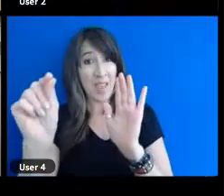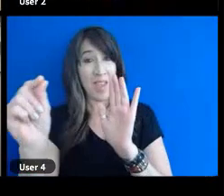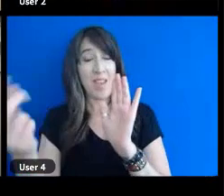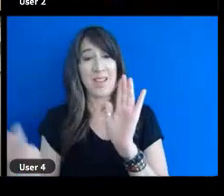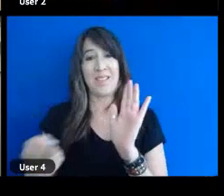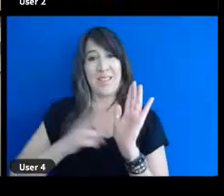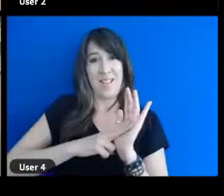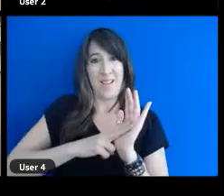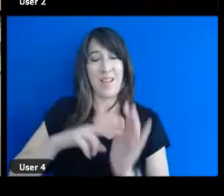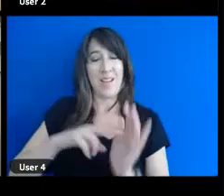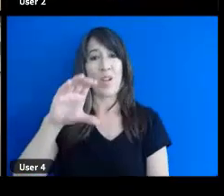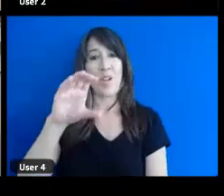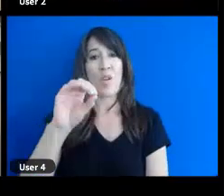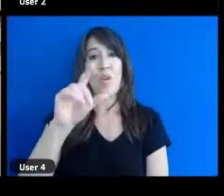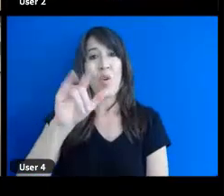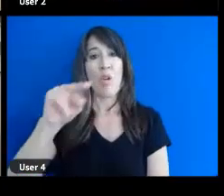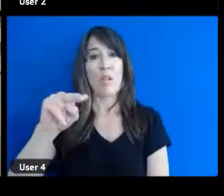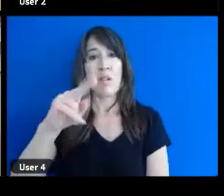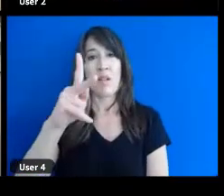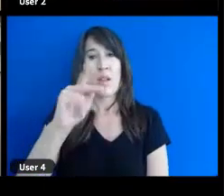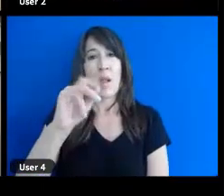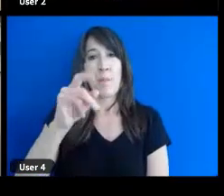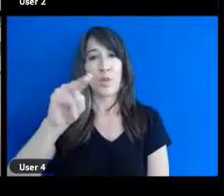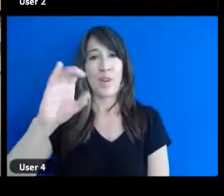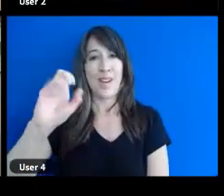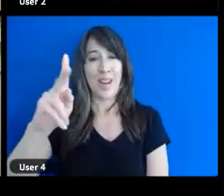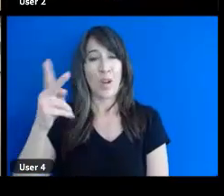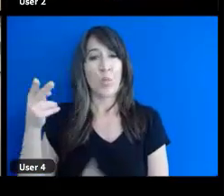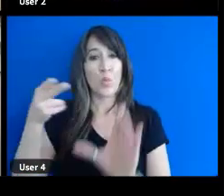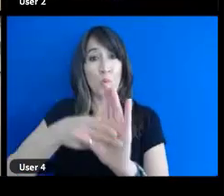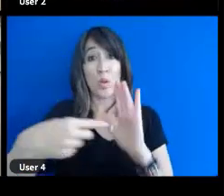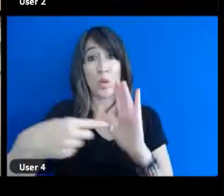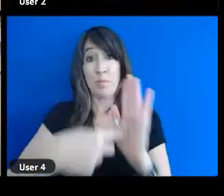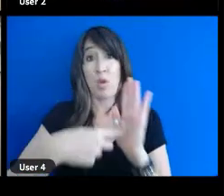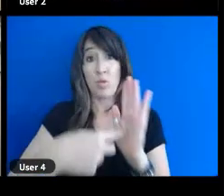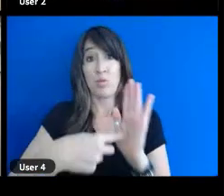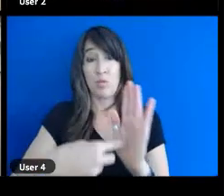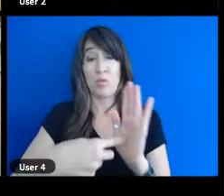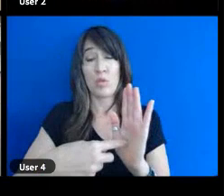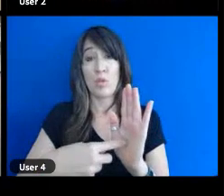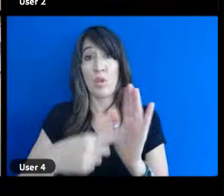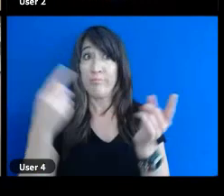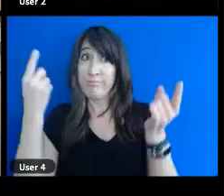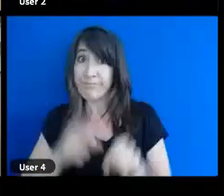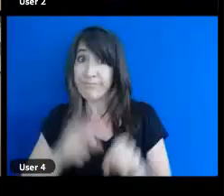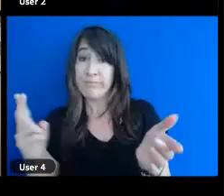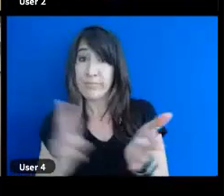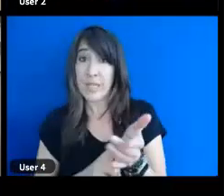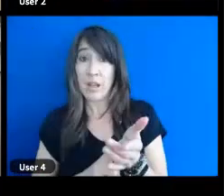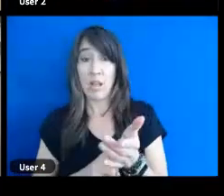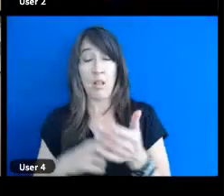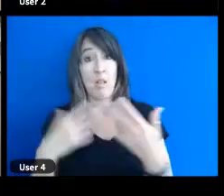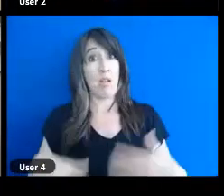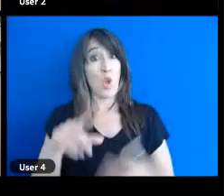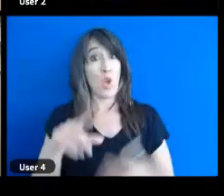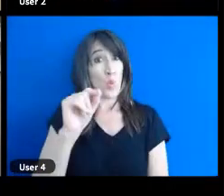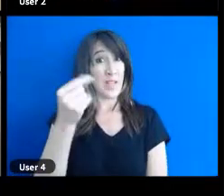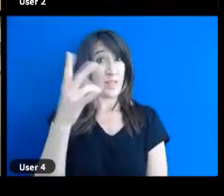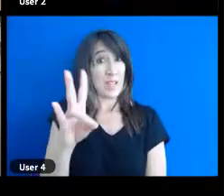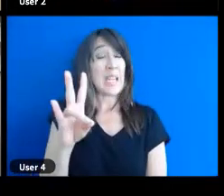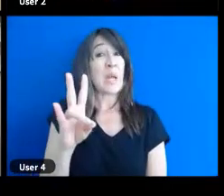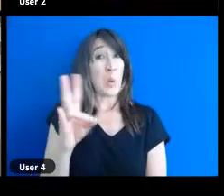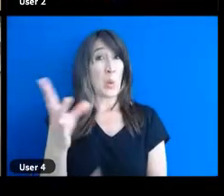Nike, and they signed Colin Kaepernick to a sponsorship deal. And that was a very controversial